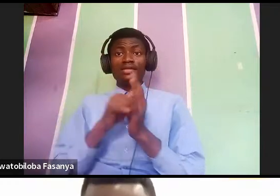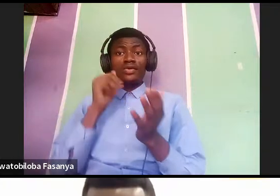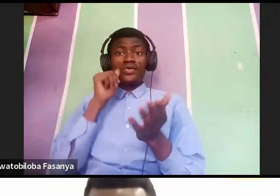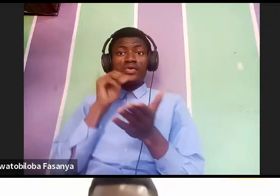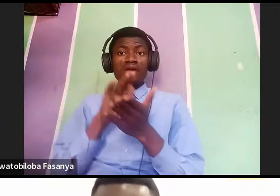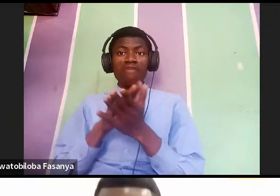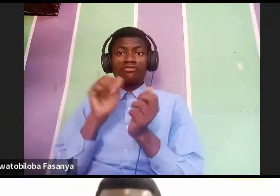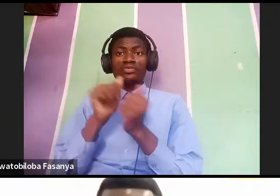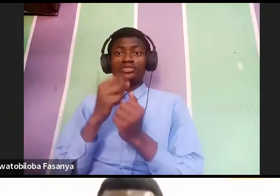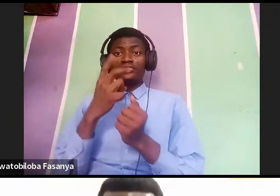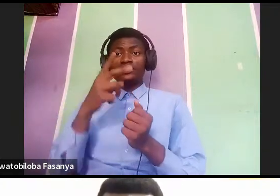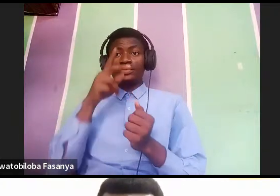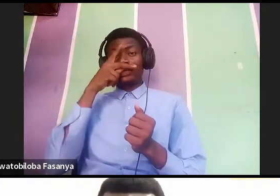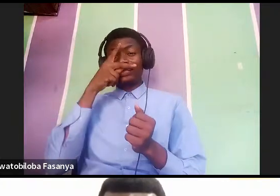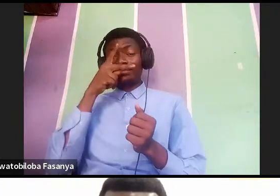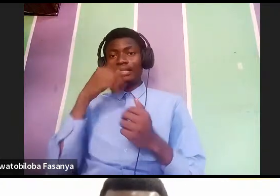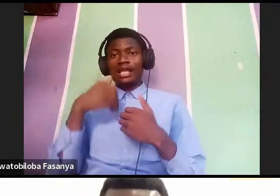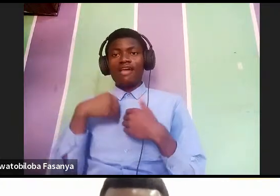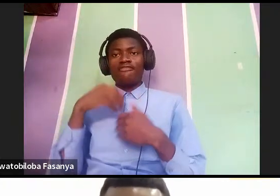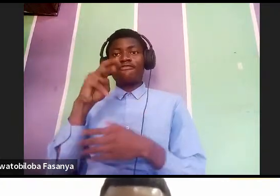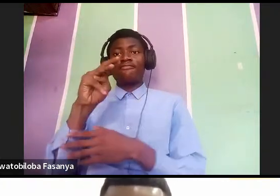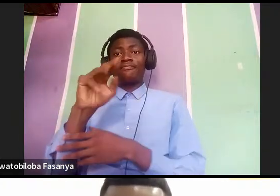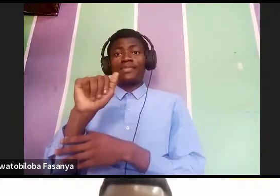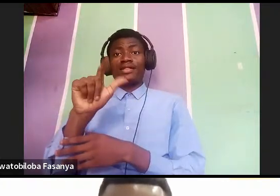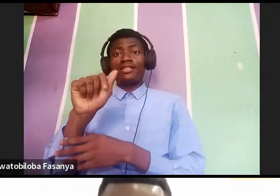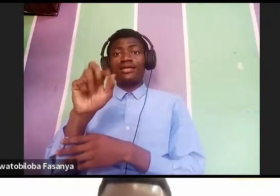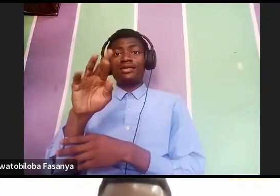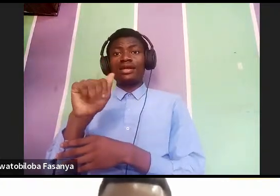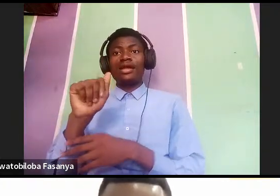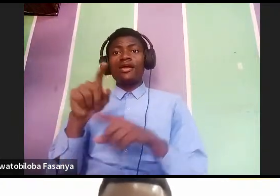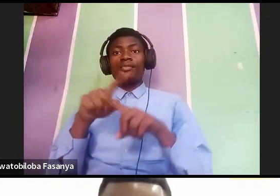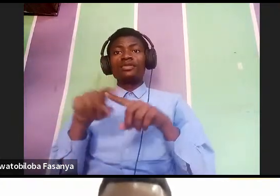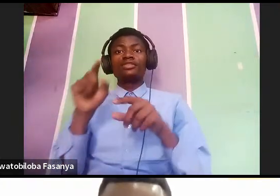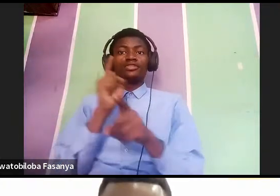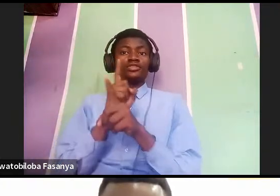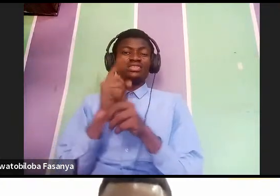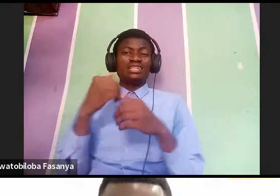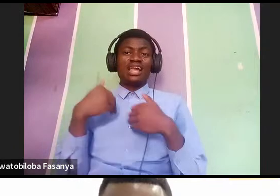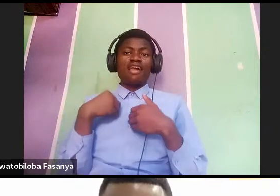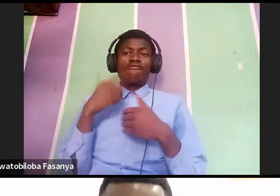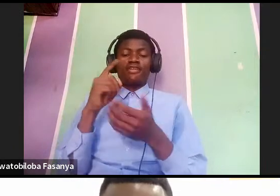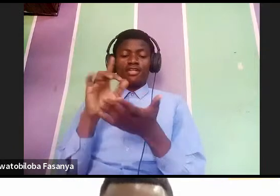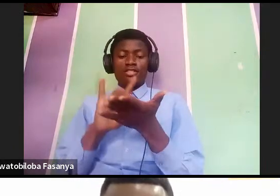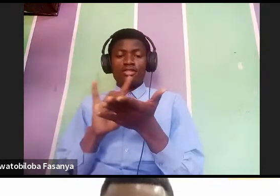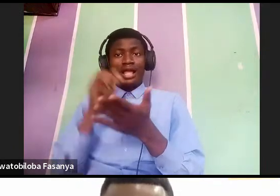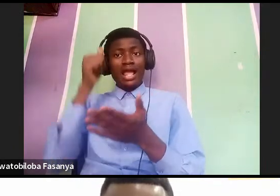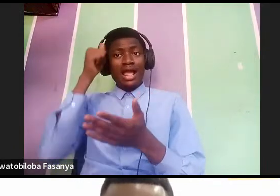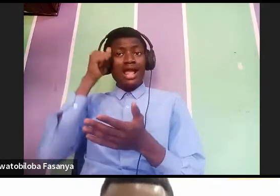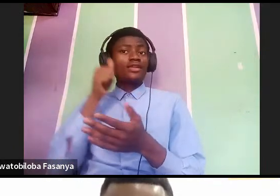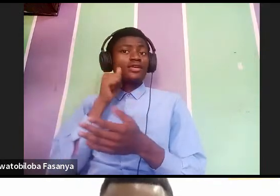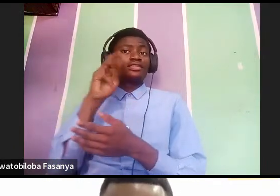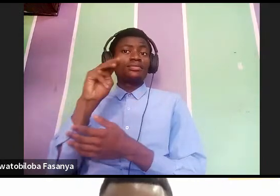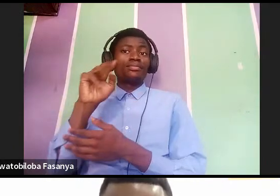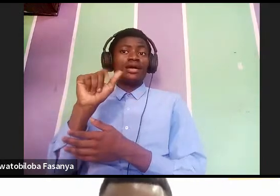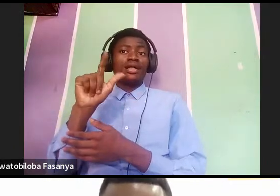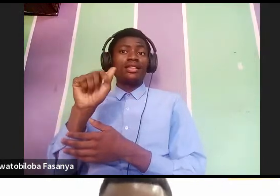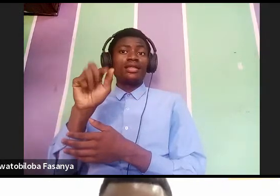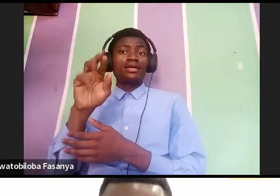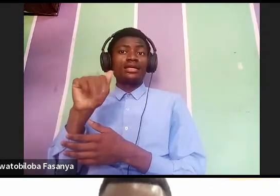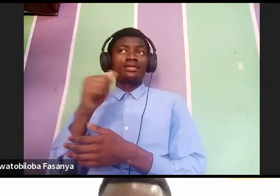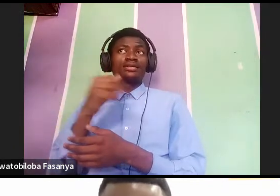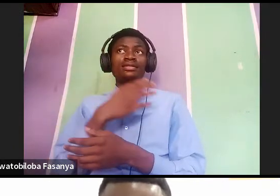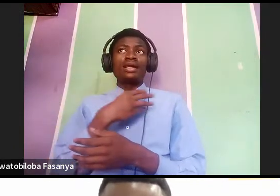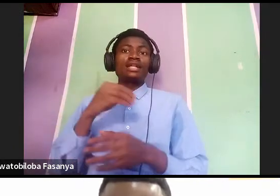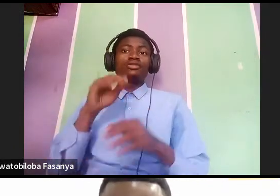malaria. But just because I had at least a dose, adult malaria and children